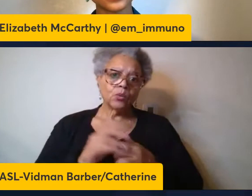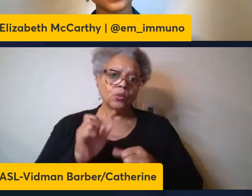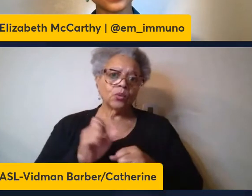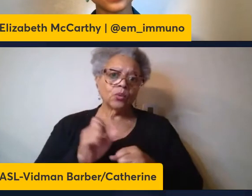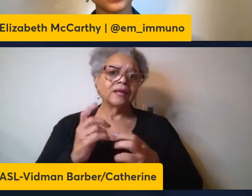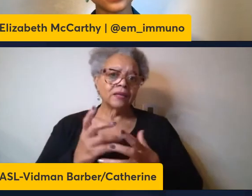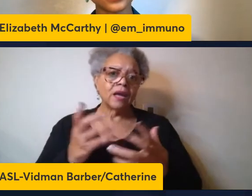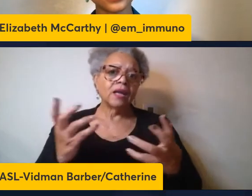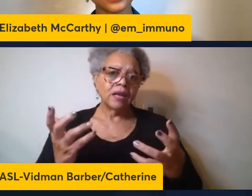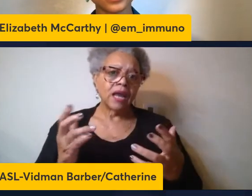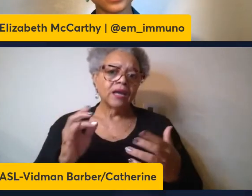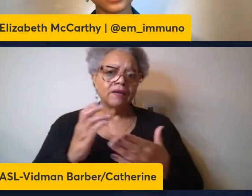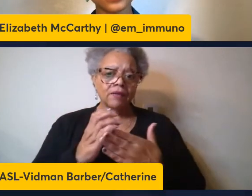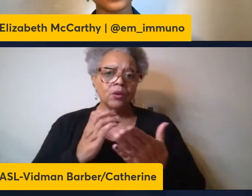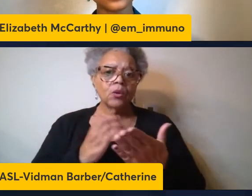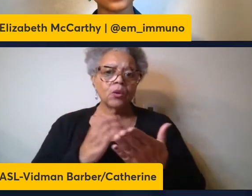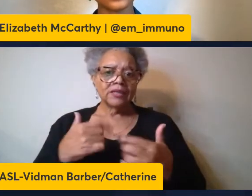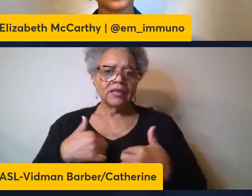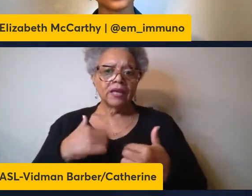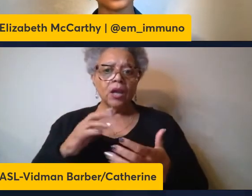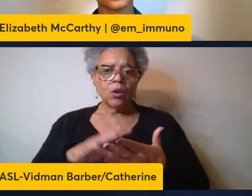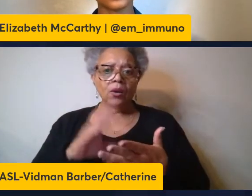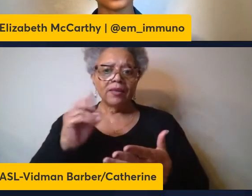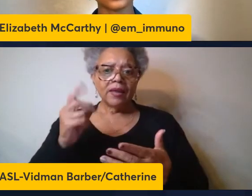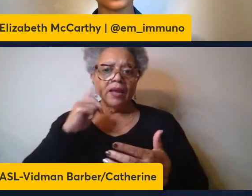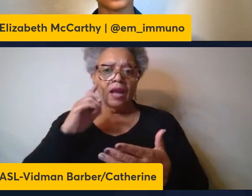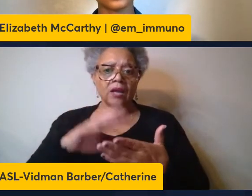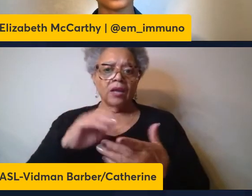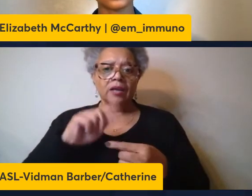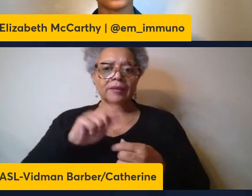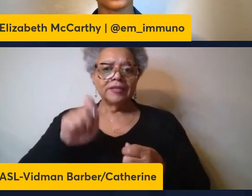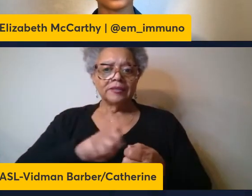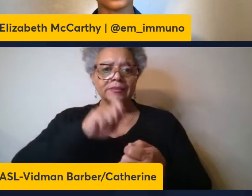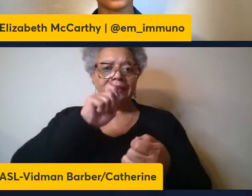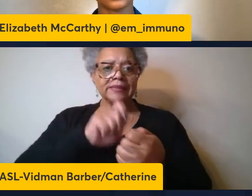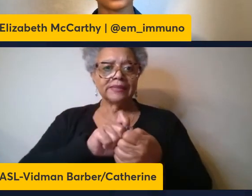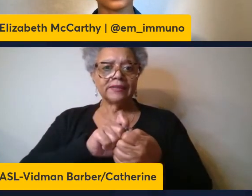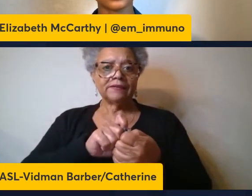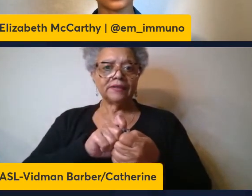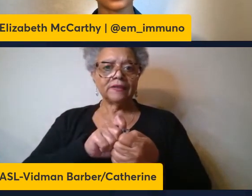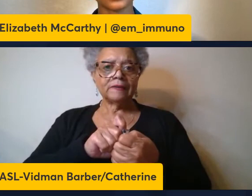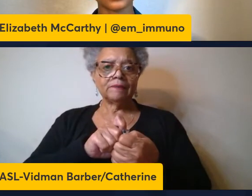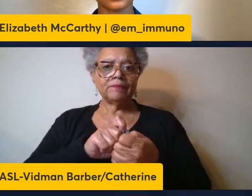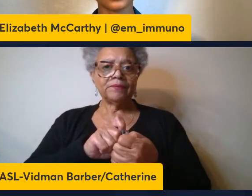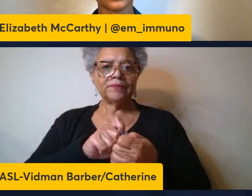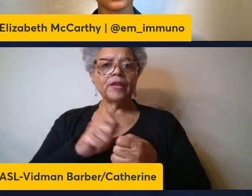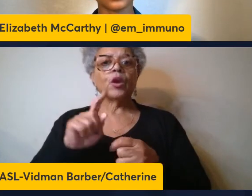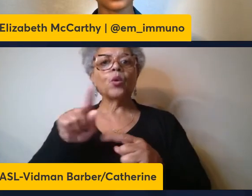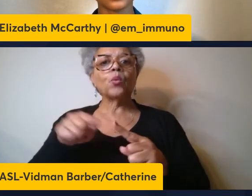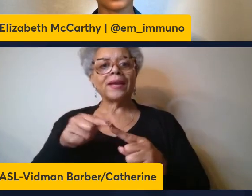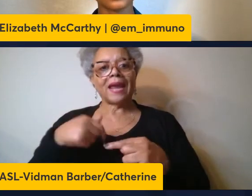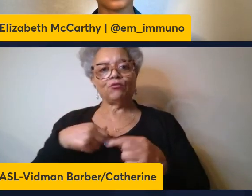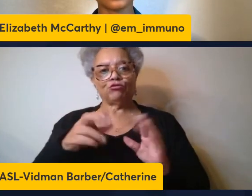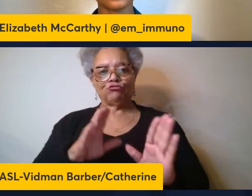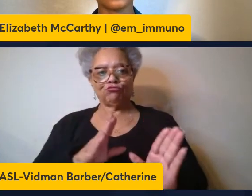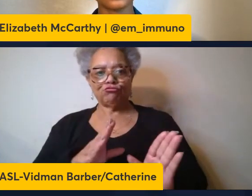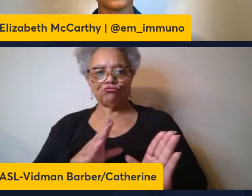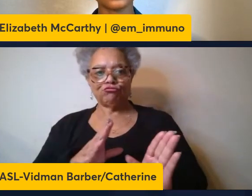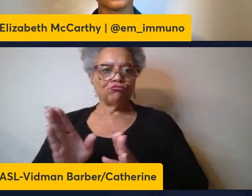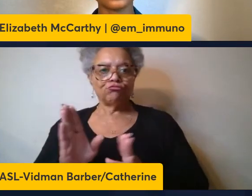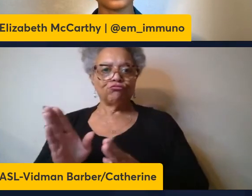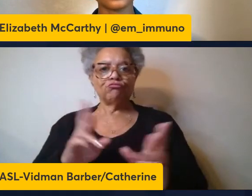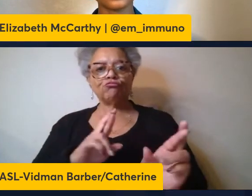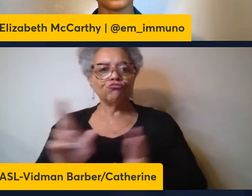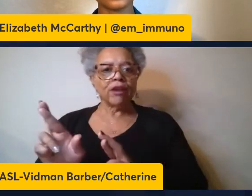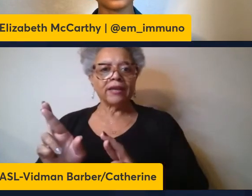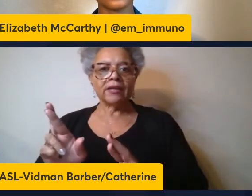don't use courses. I mean, one thing I would say is I went on a specific machine learning course when I was ready to receive the information that